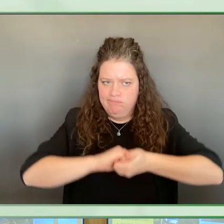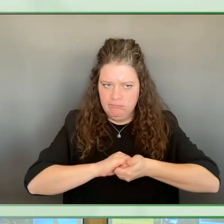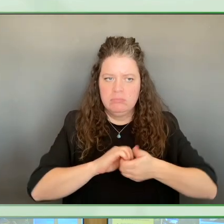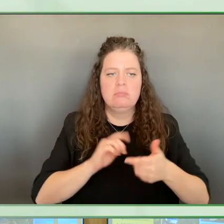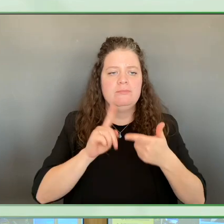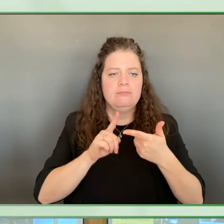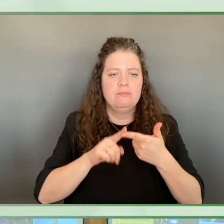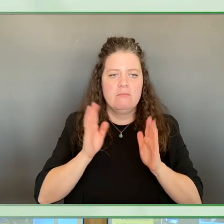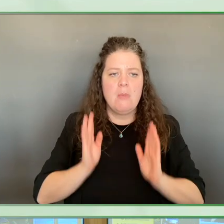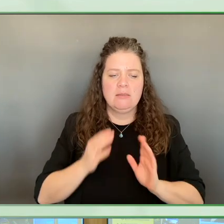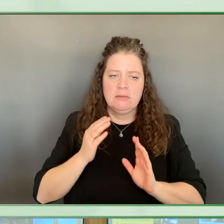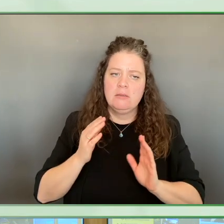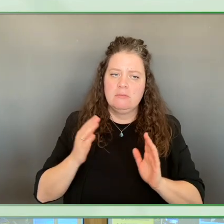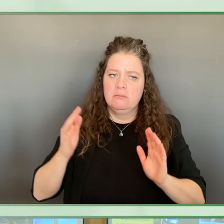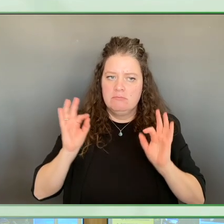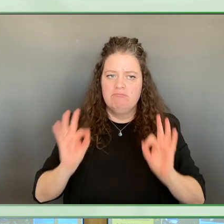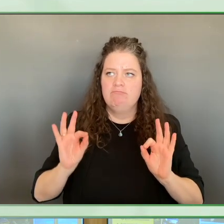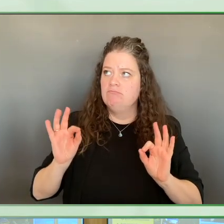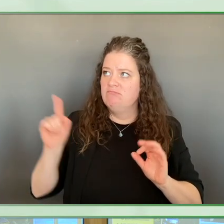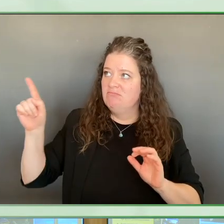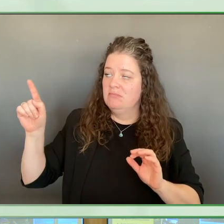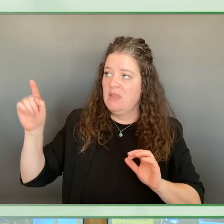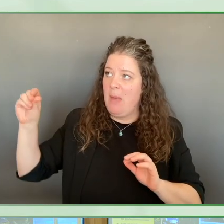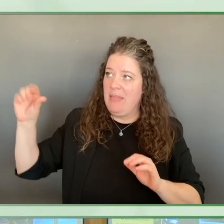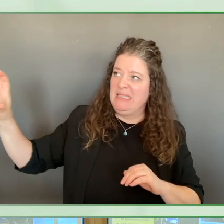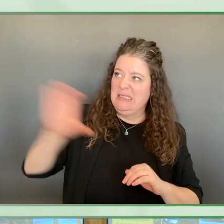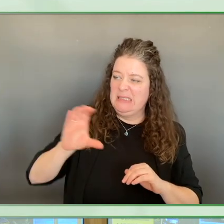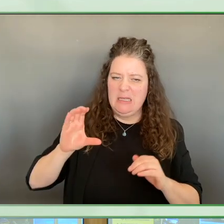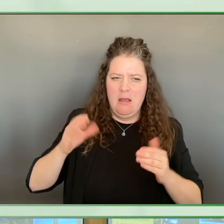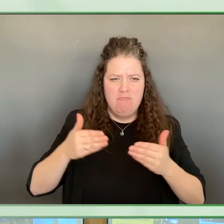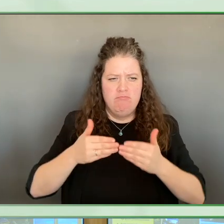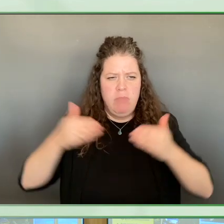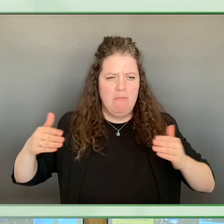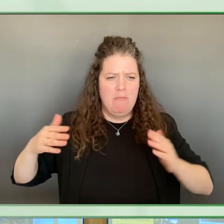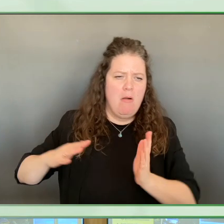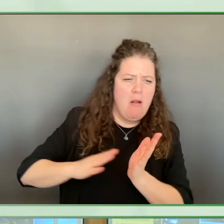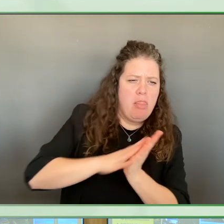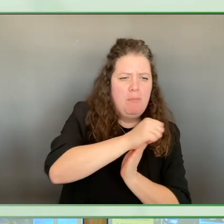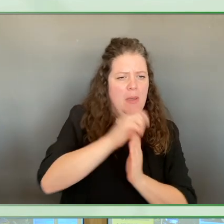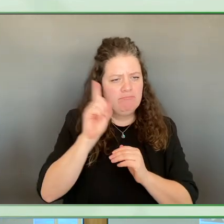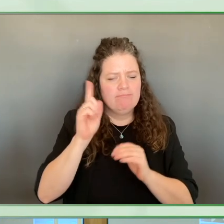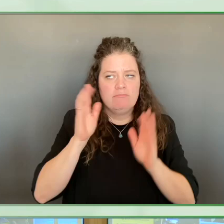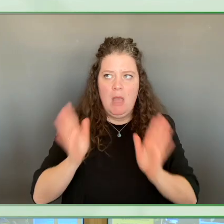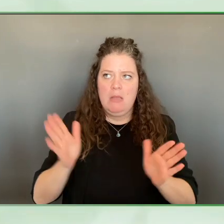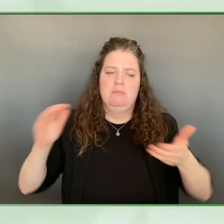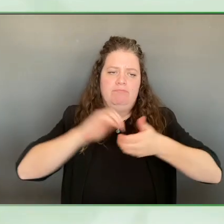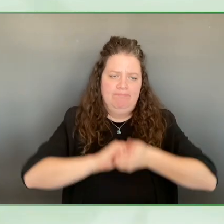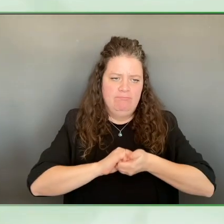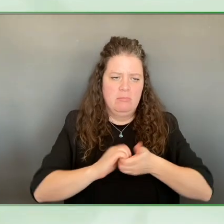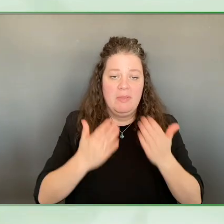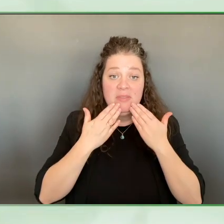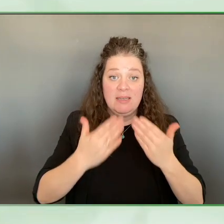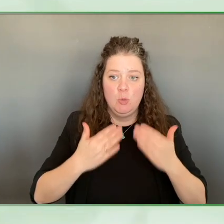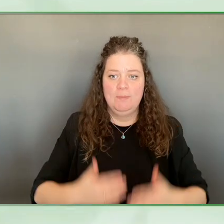with the locals and not move against the locals, even unconsciously. Thank you so much. Okay, who wants